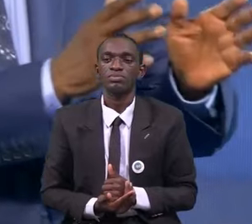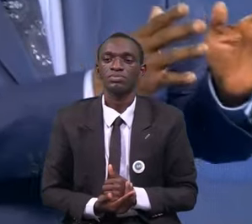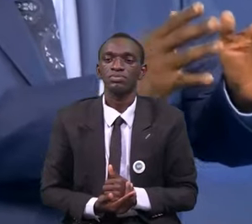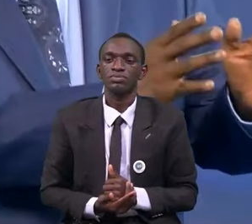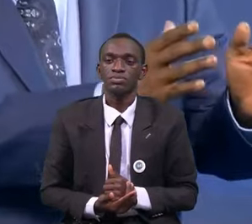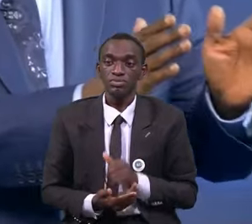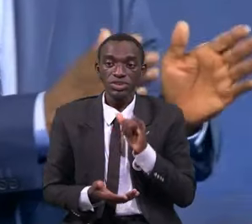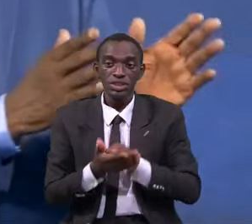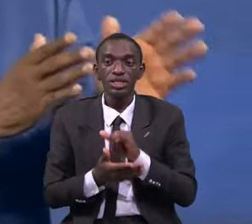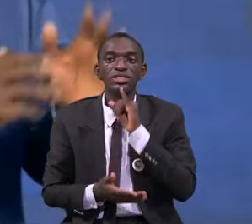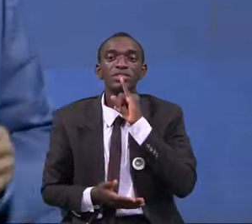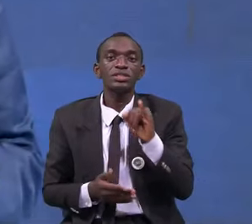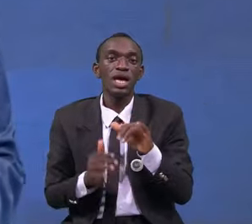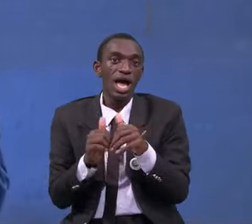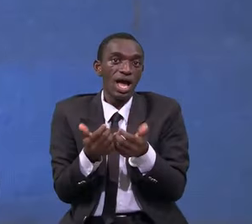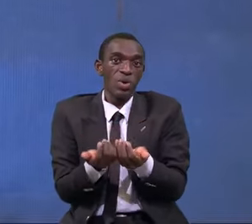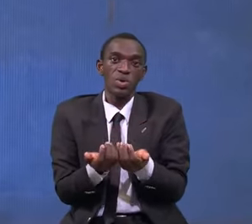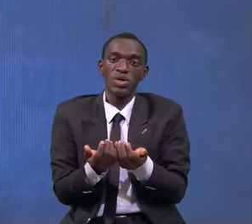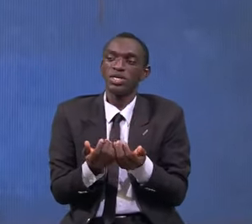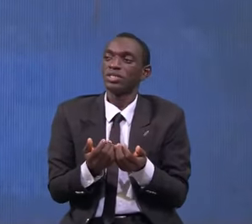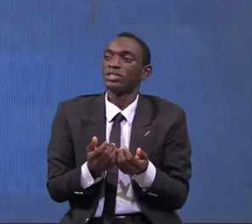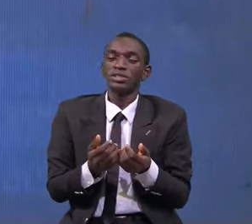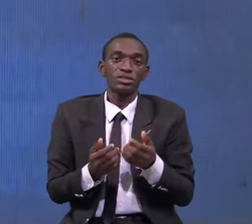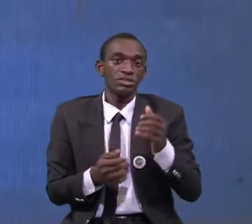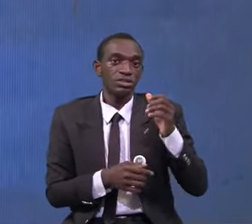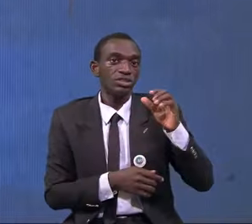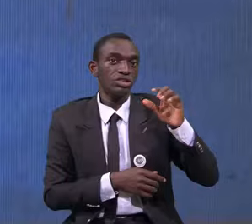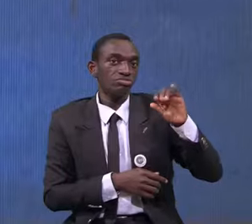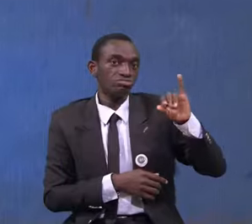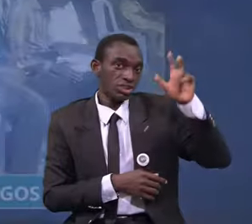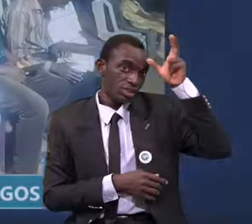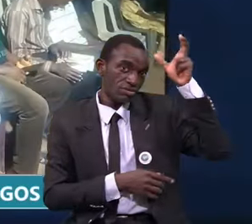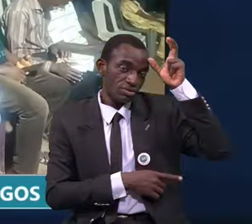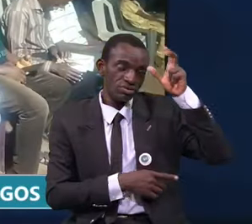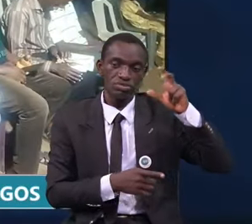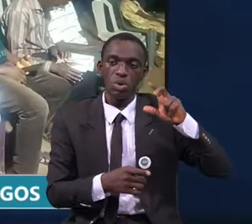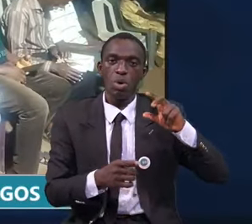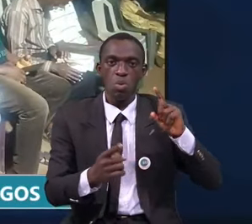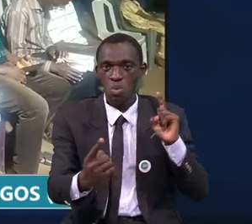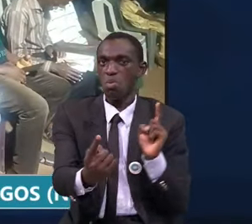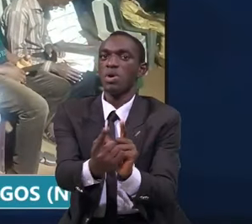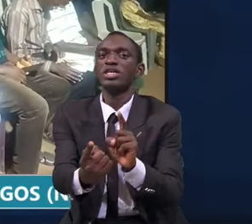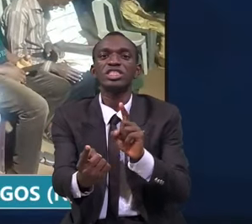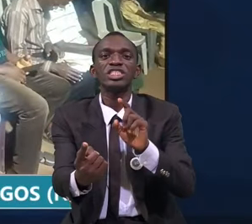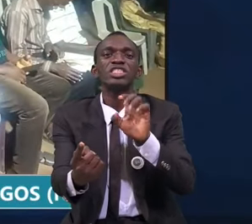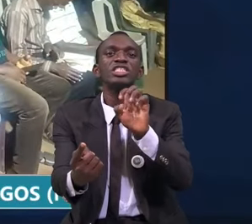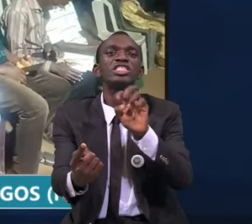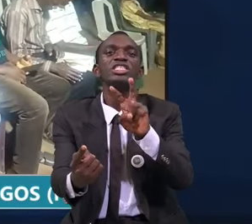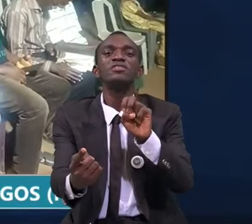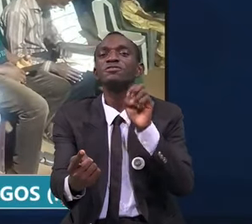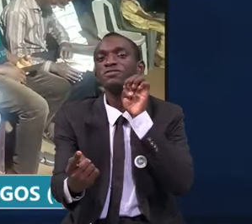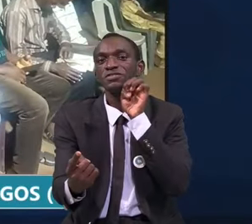That's why, how he went to Eve and said, why don't you eat